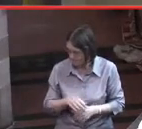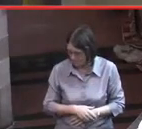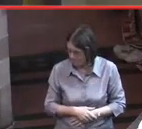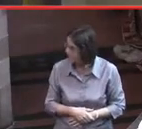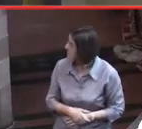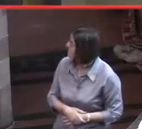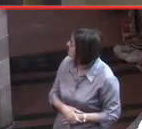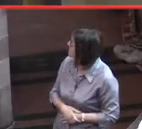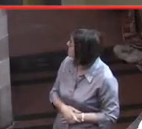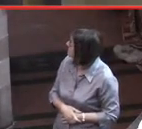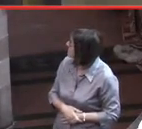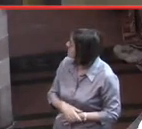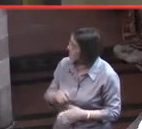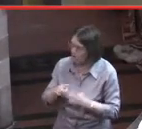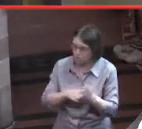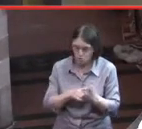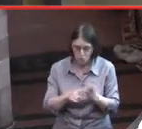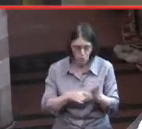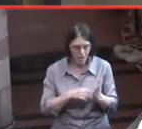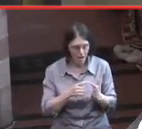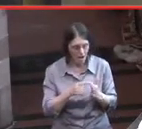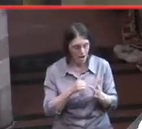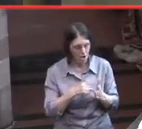Julia Irene Reed,